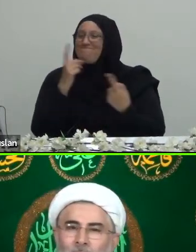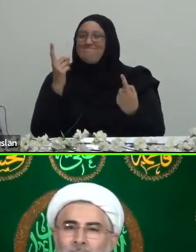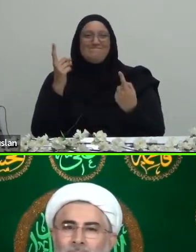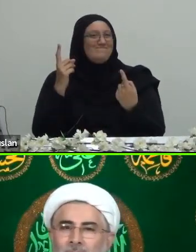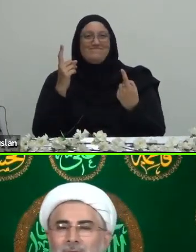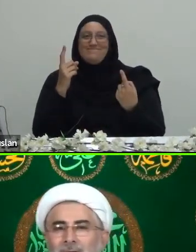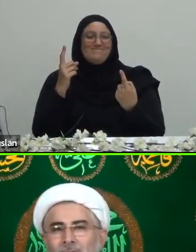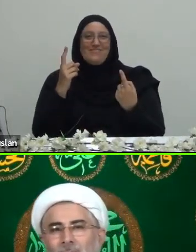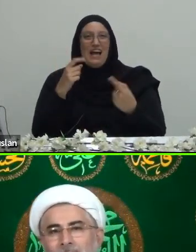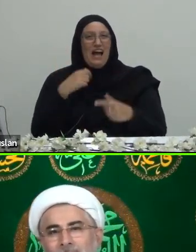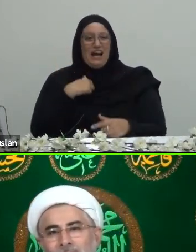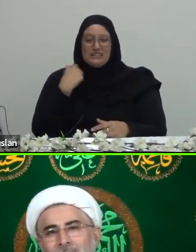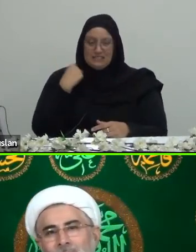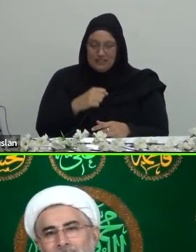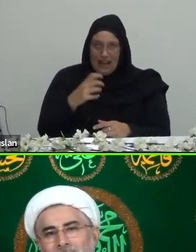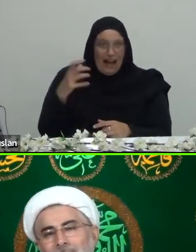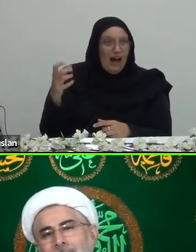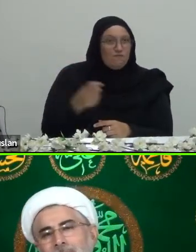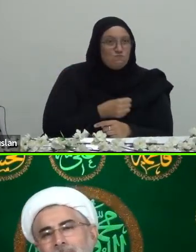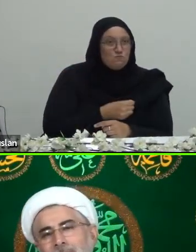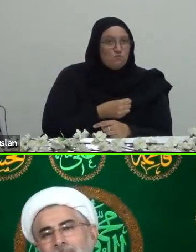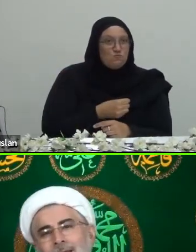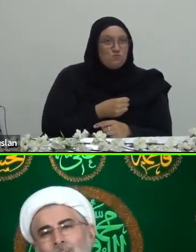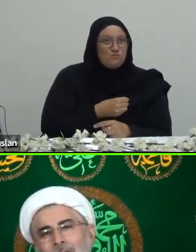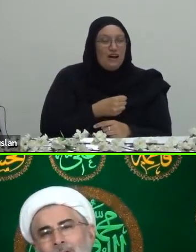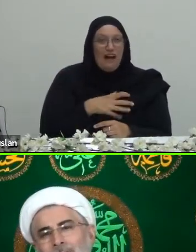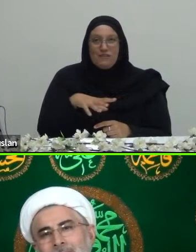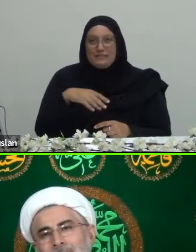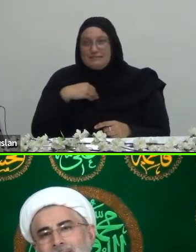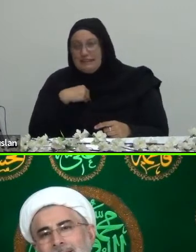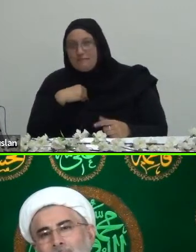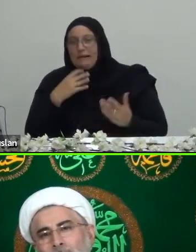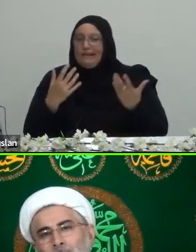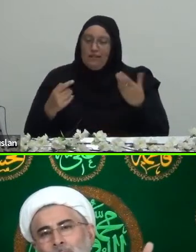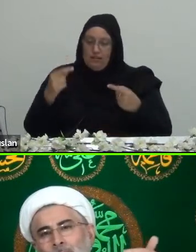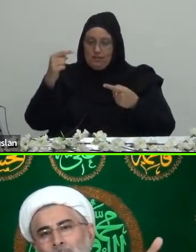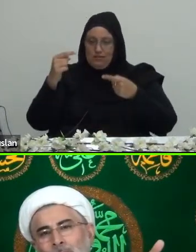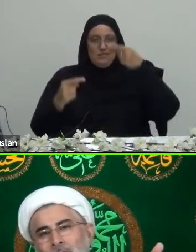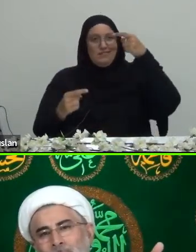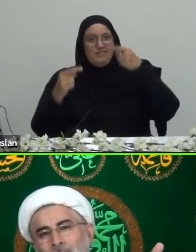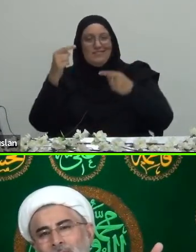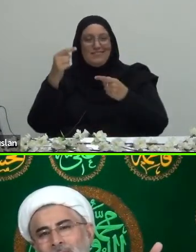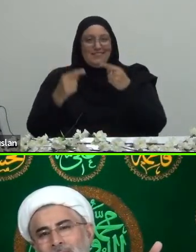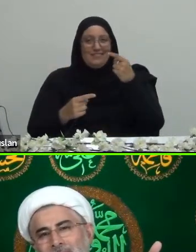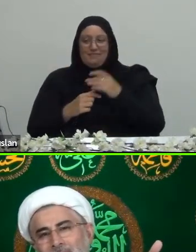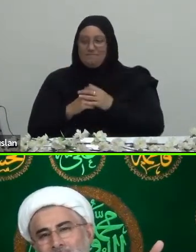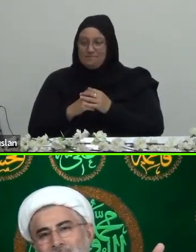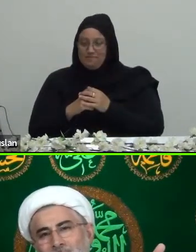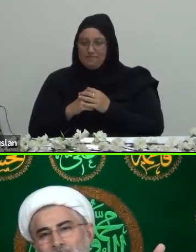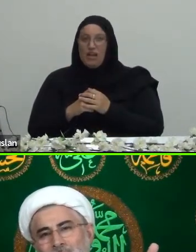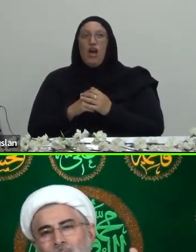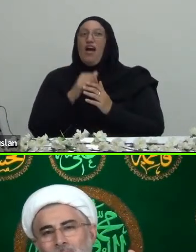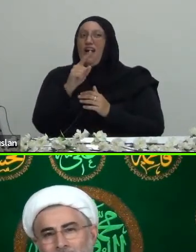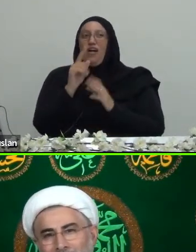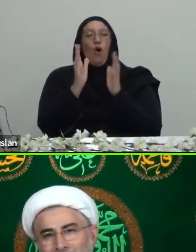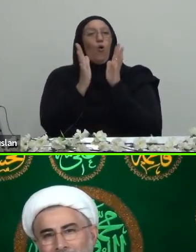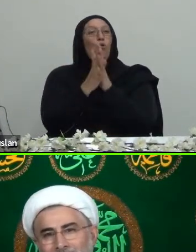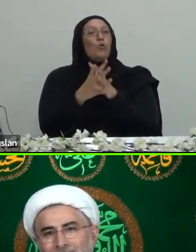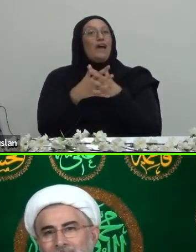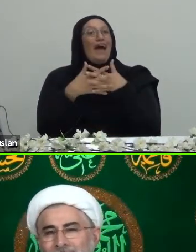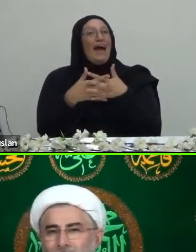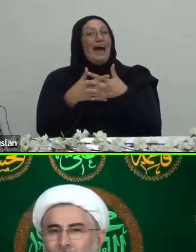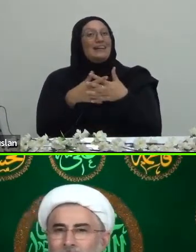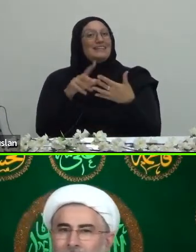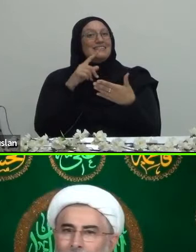is, that do I still have the obligation to accept it? The riwayat says that don't put your Muslim brother, the deceased Muslim brother,